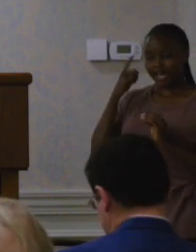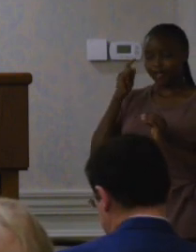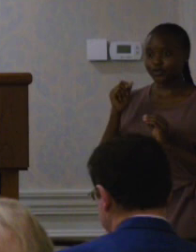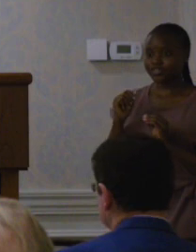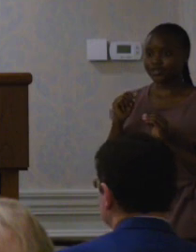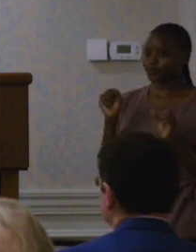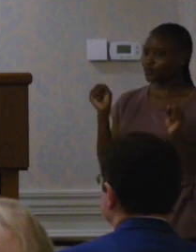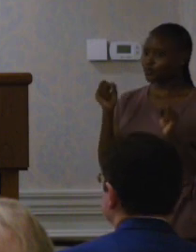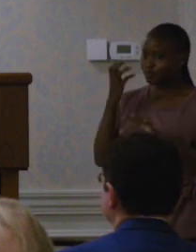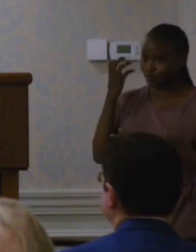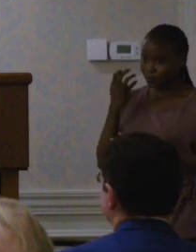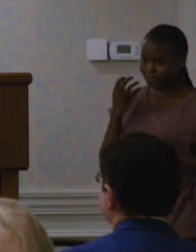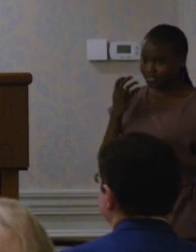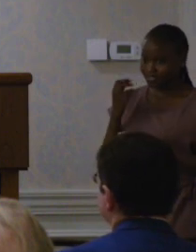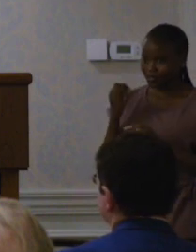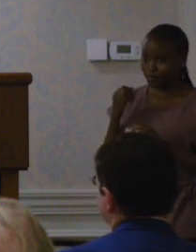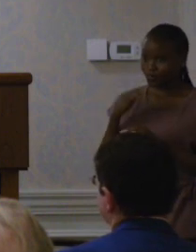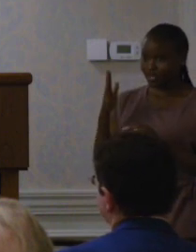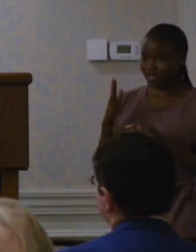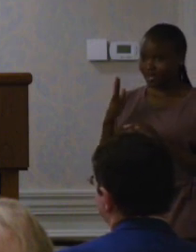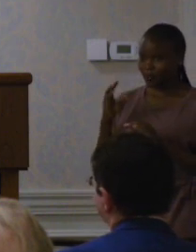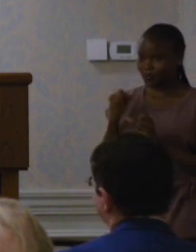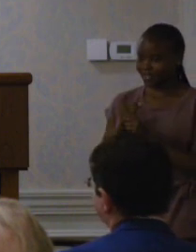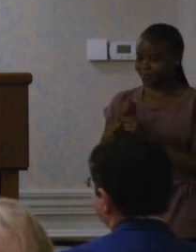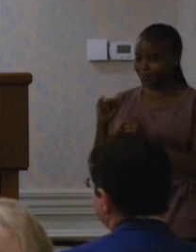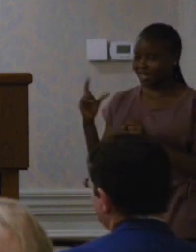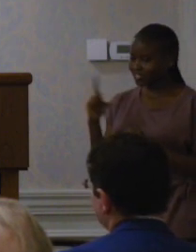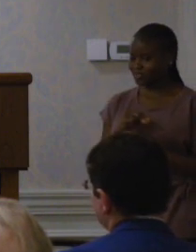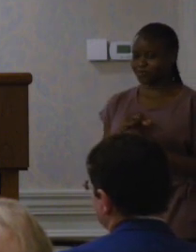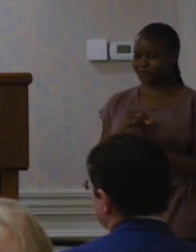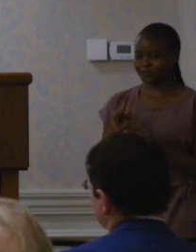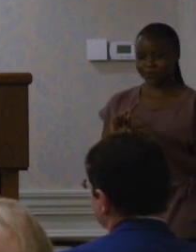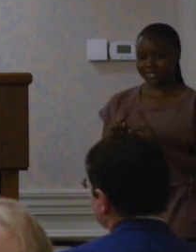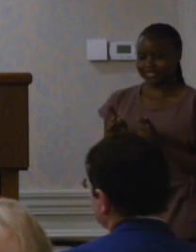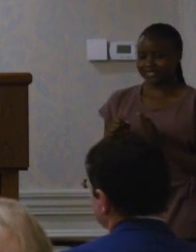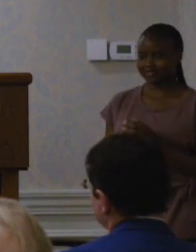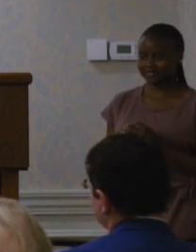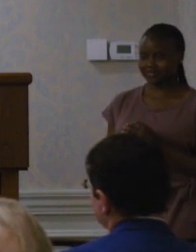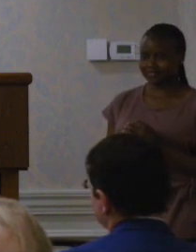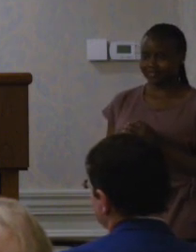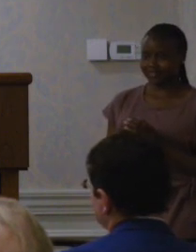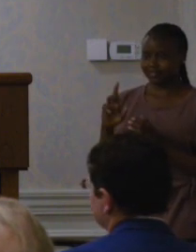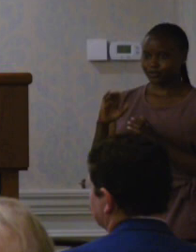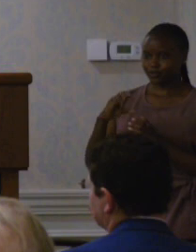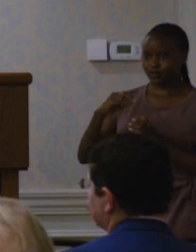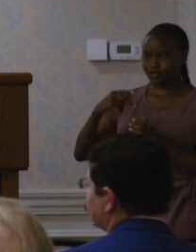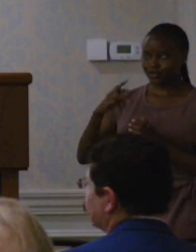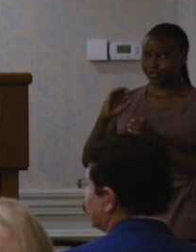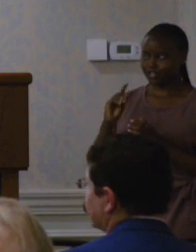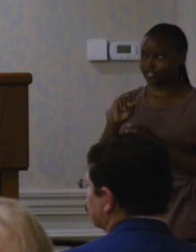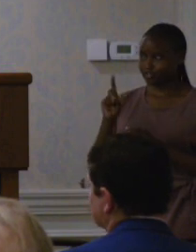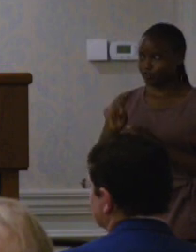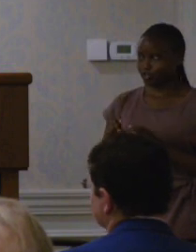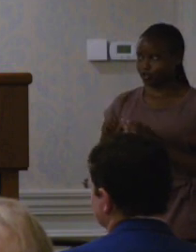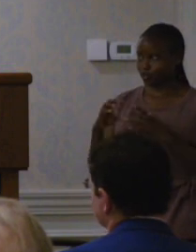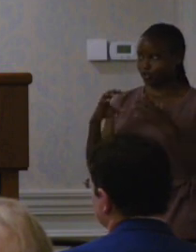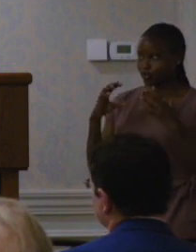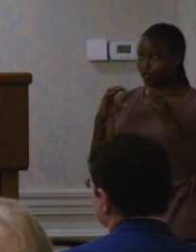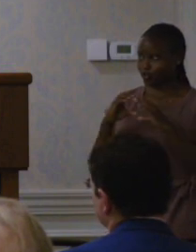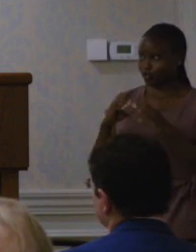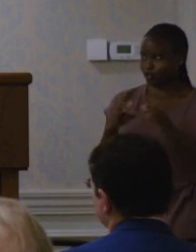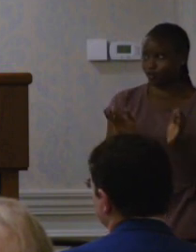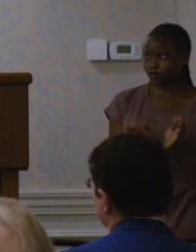able to do it cheap, but how we do it the most cost-effectively. On Richard's question about communities of practice,